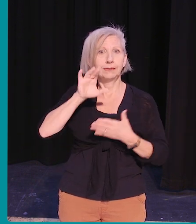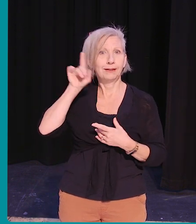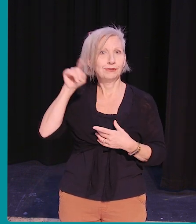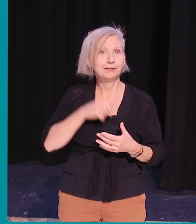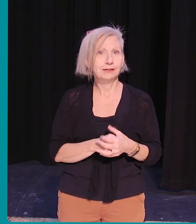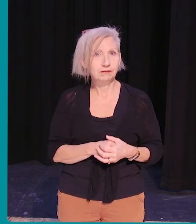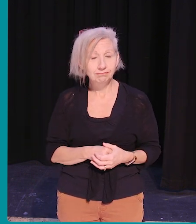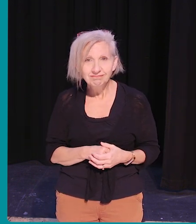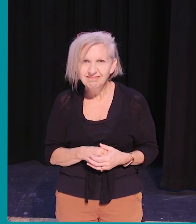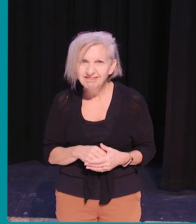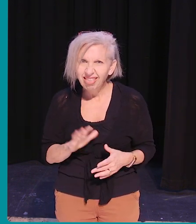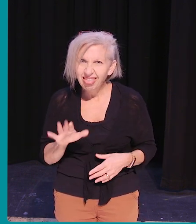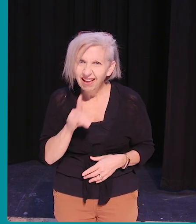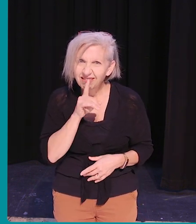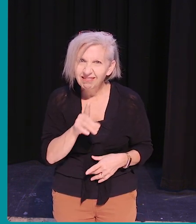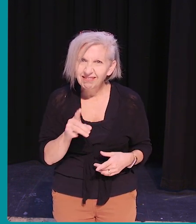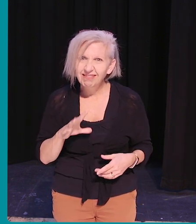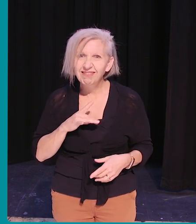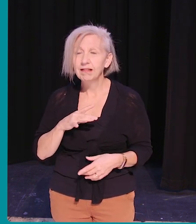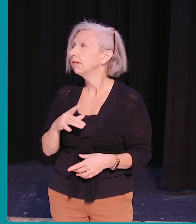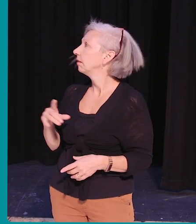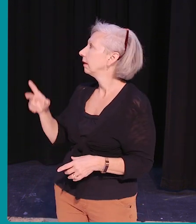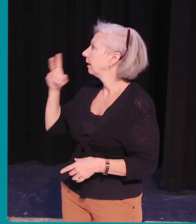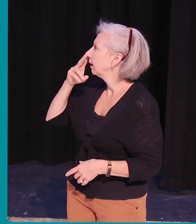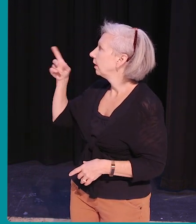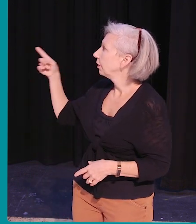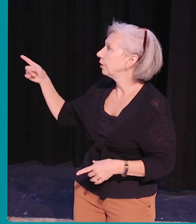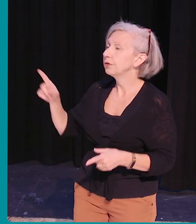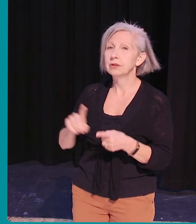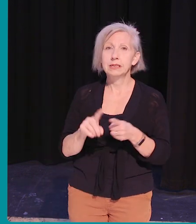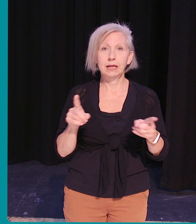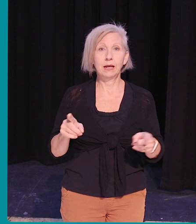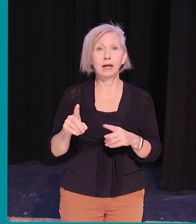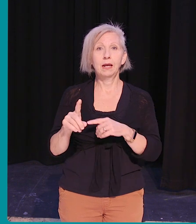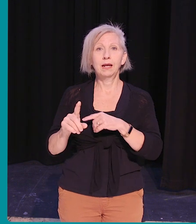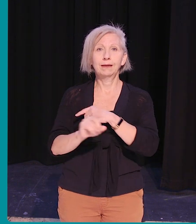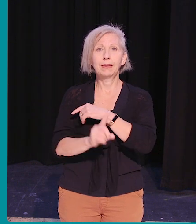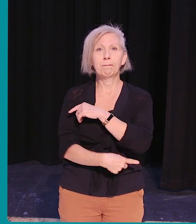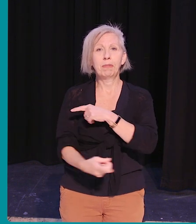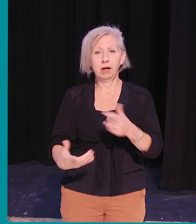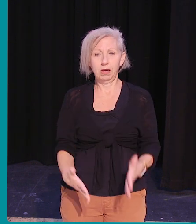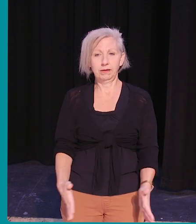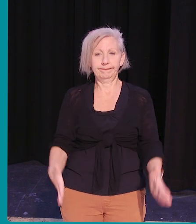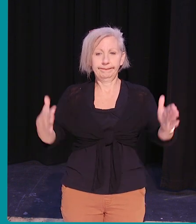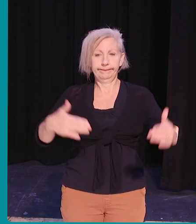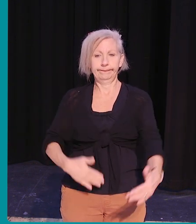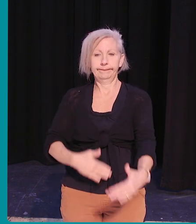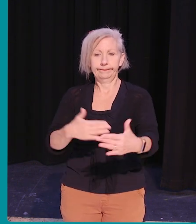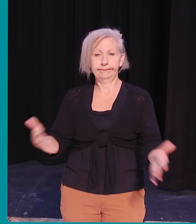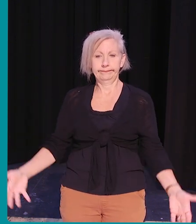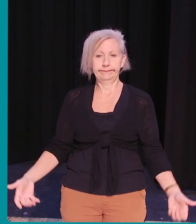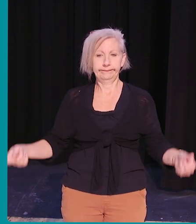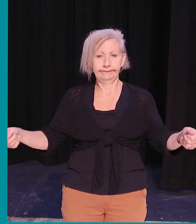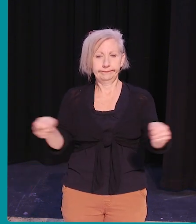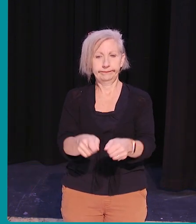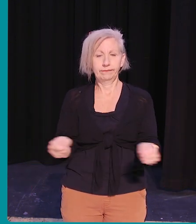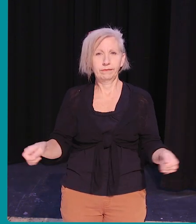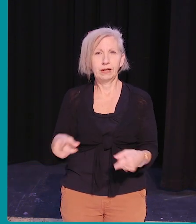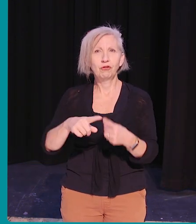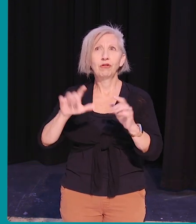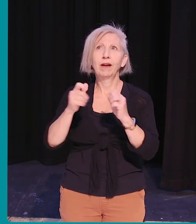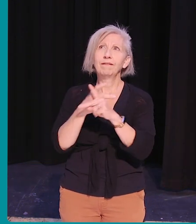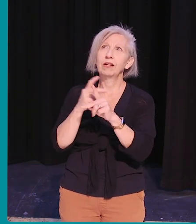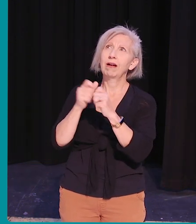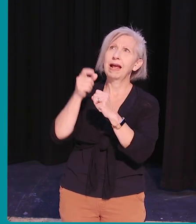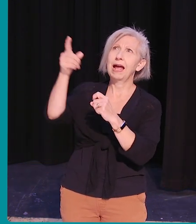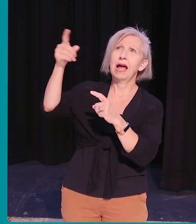like collapsible metal fabric bucket, right? So it collapses flat, pull it out. They're trying to figure out how do you keep clothes clean up in space when you don't